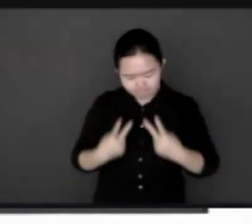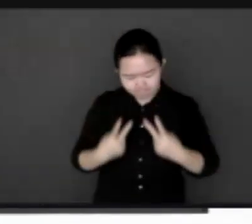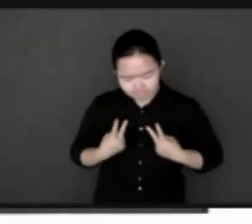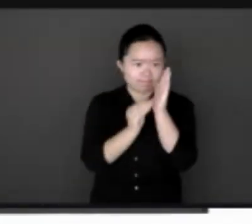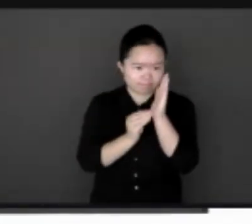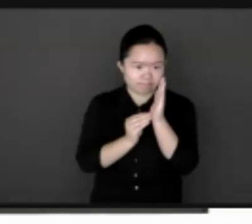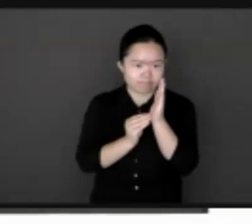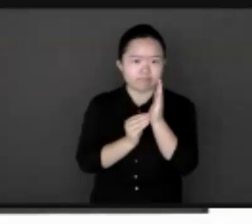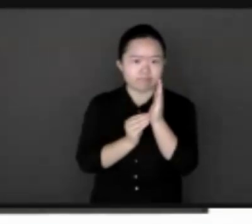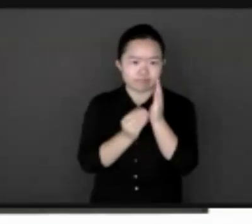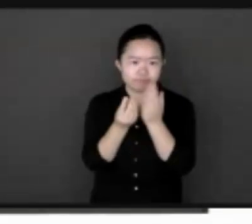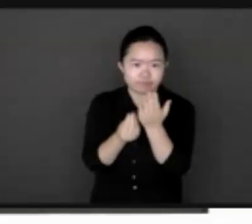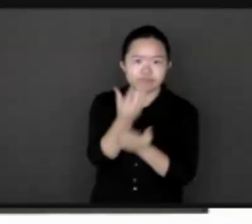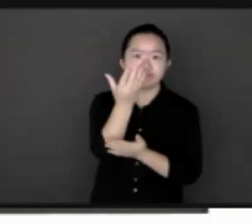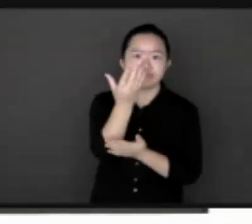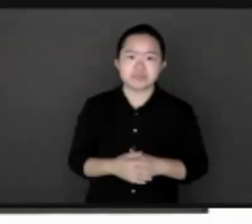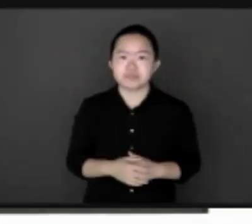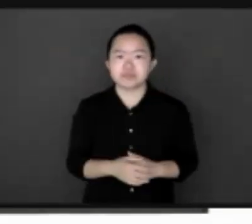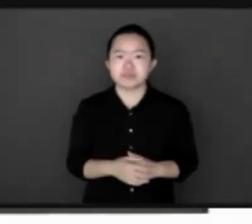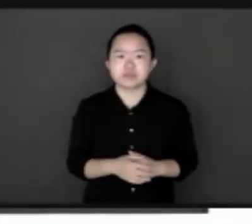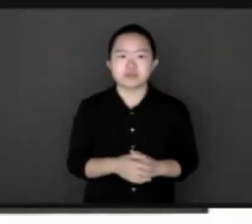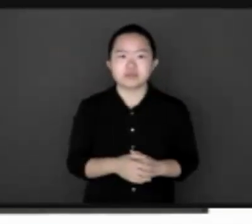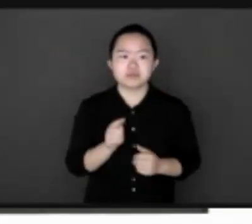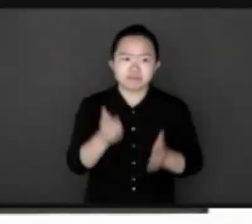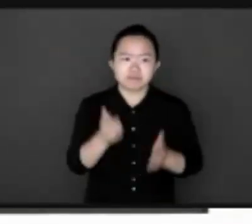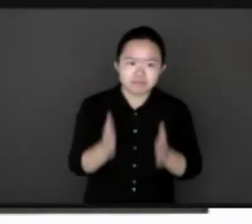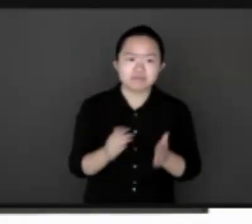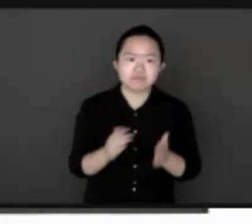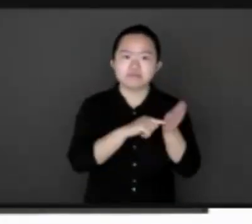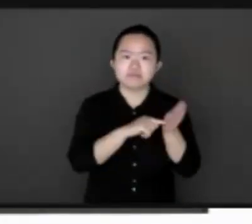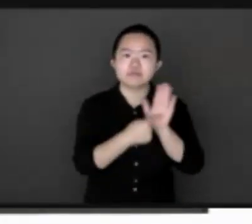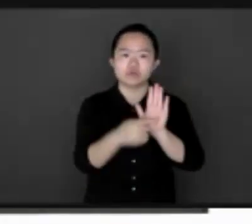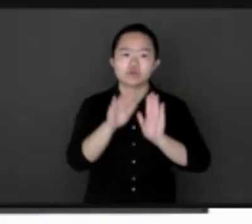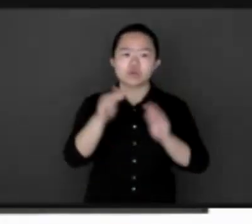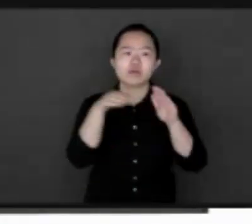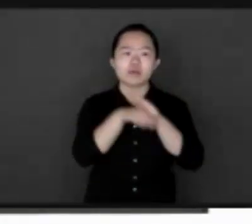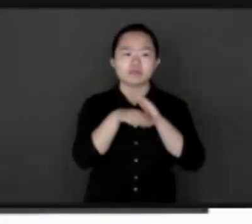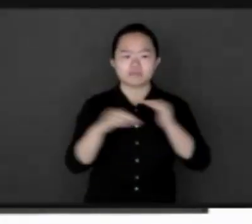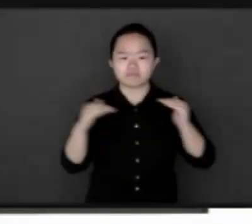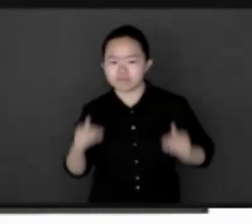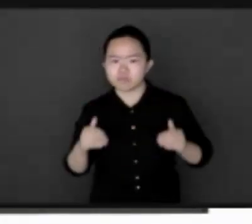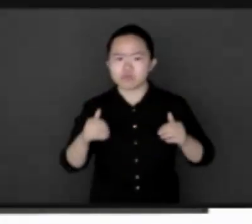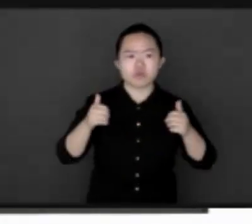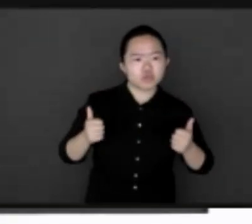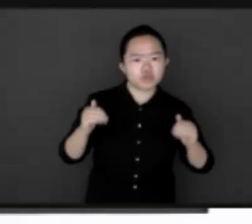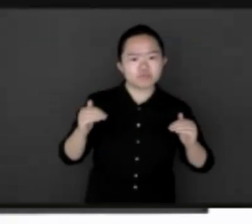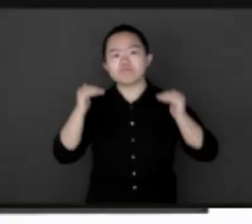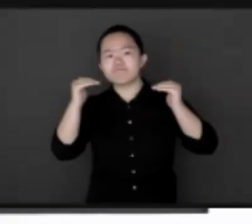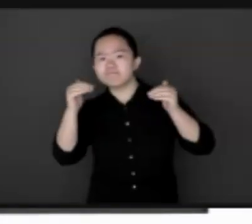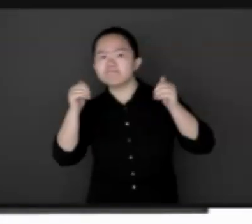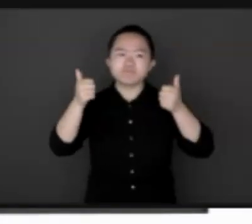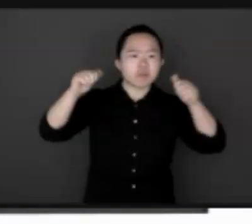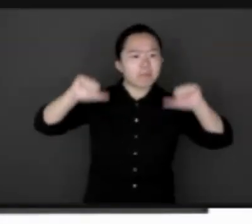that they look inwards to what they're doing. Our experience is not that they are deliberately lying. They may